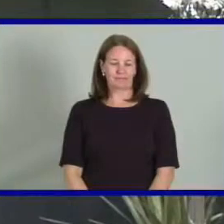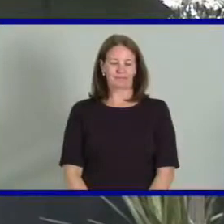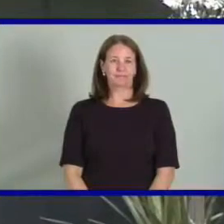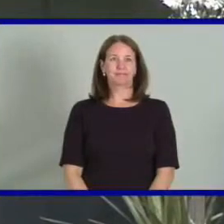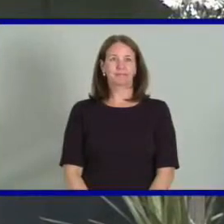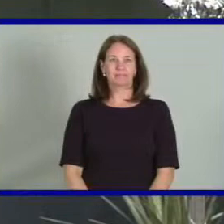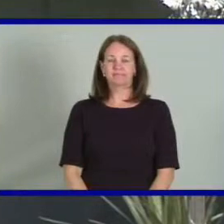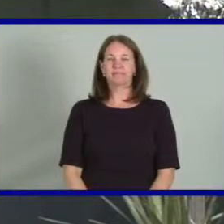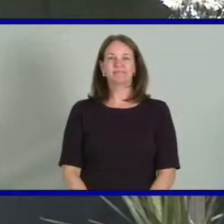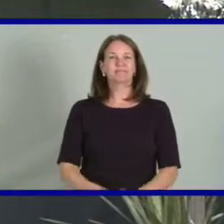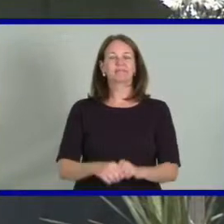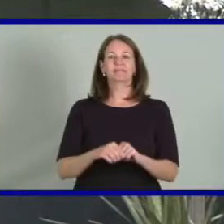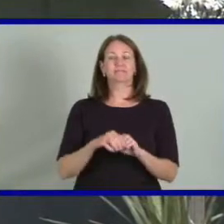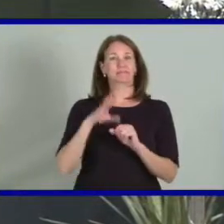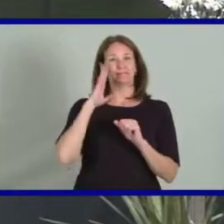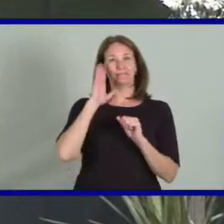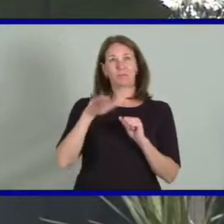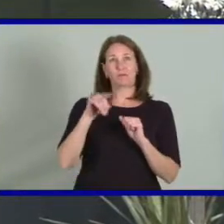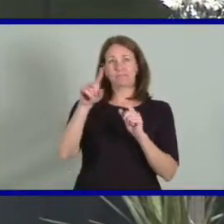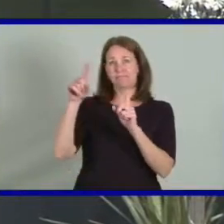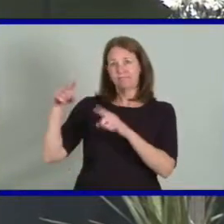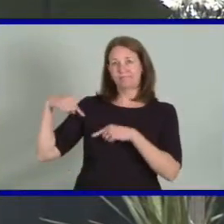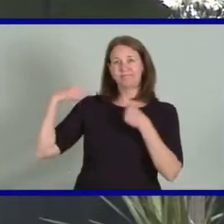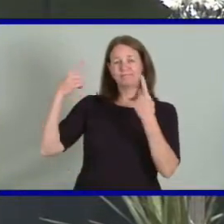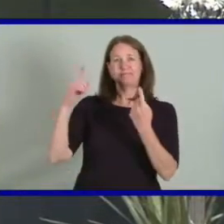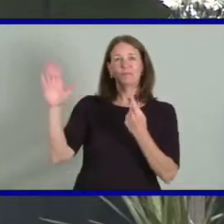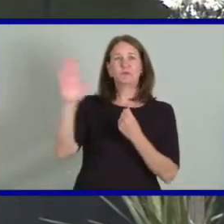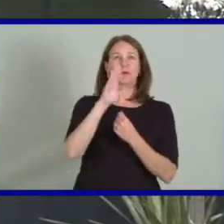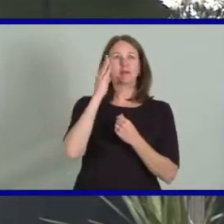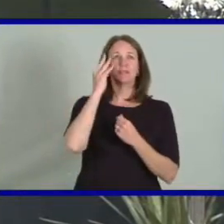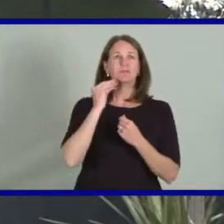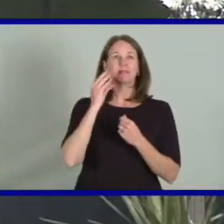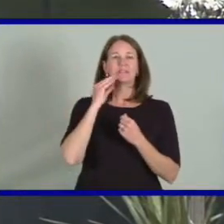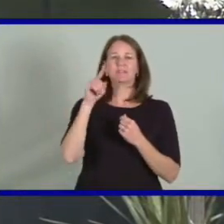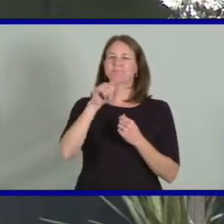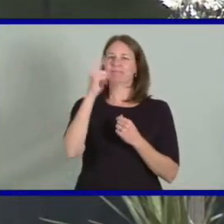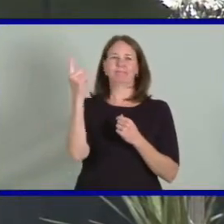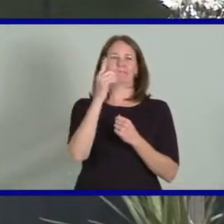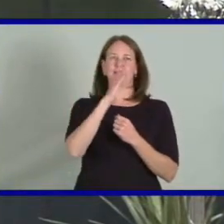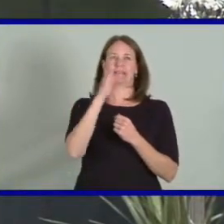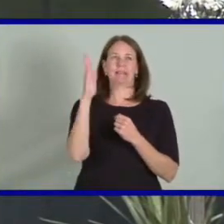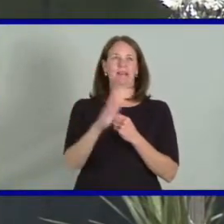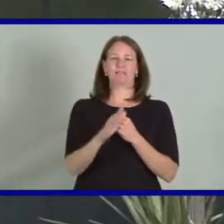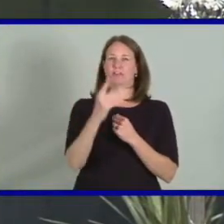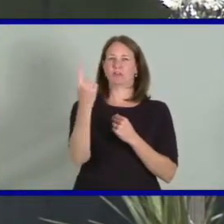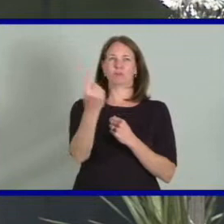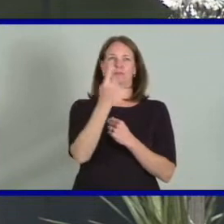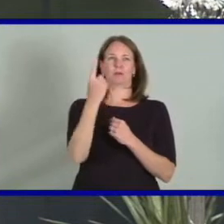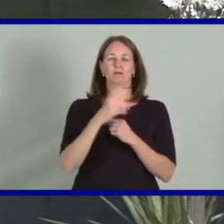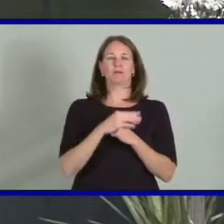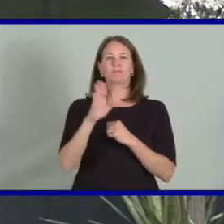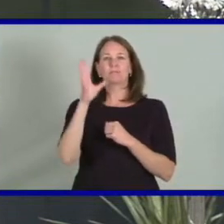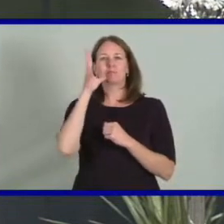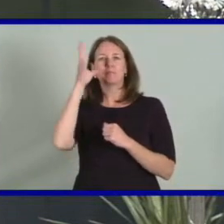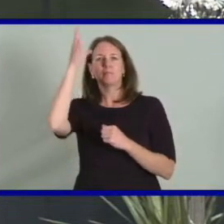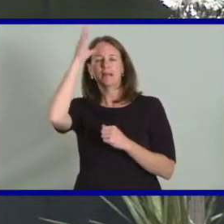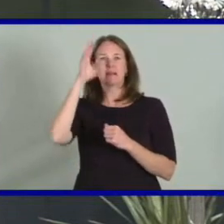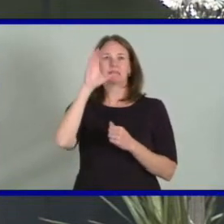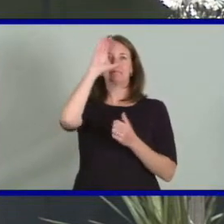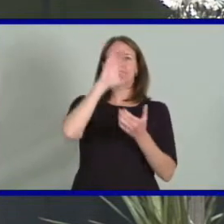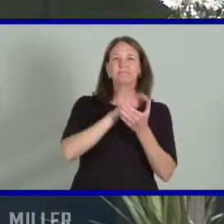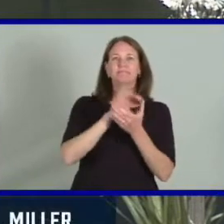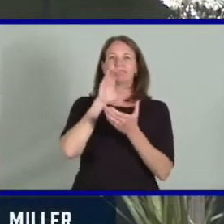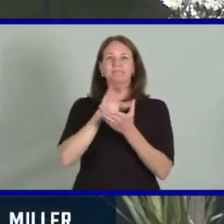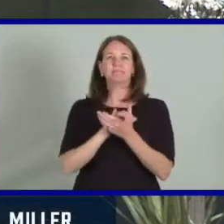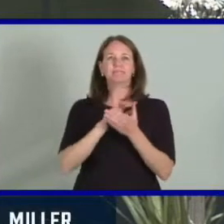Graduates, in the journey to earn this degree, you've never walked alone. You've been supported in many ways by parents, spouses, friends,